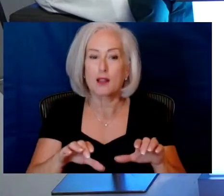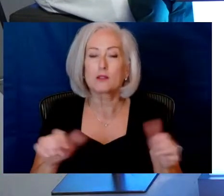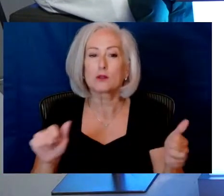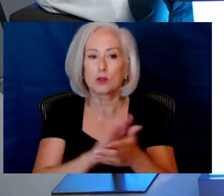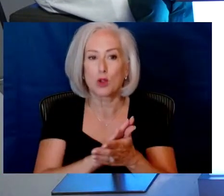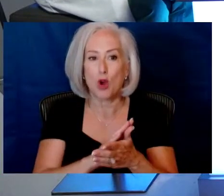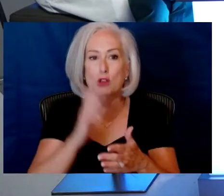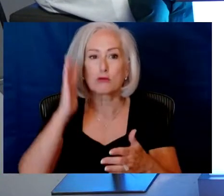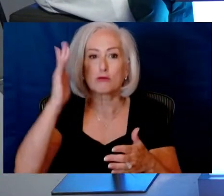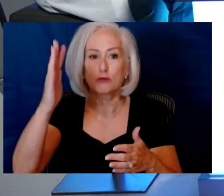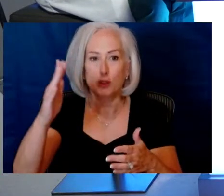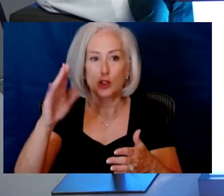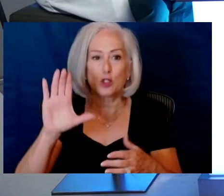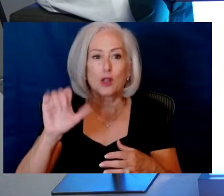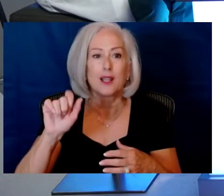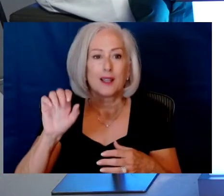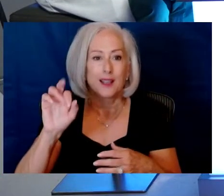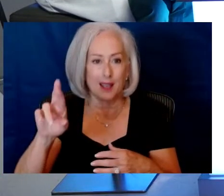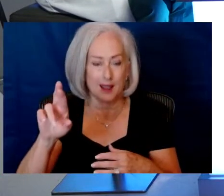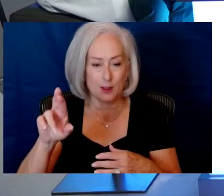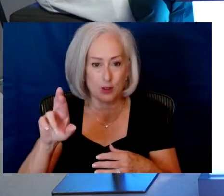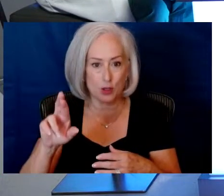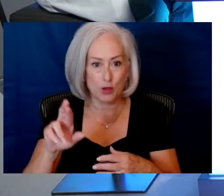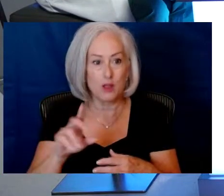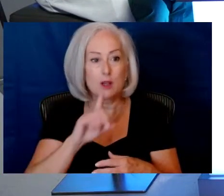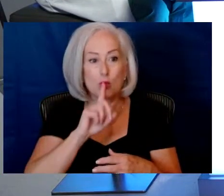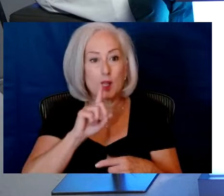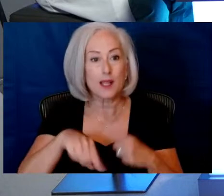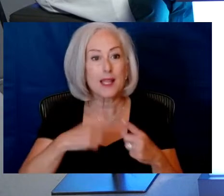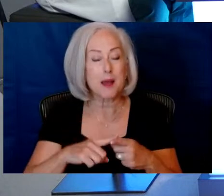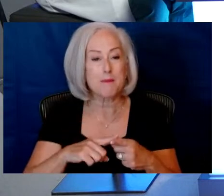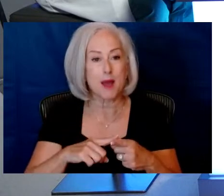it's inflammation and the cell injury damage.